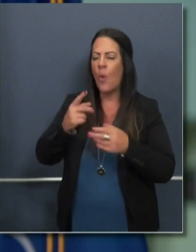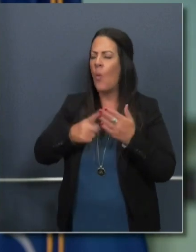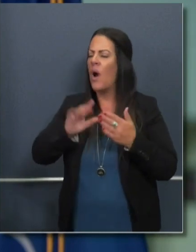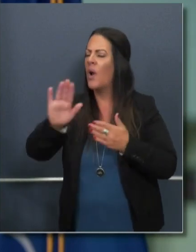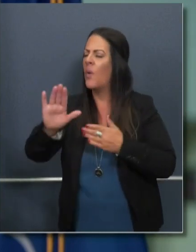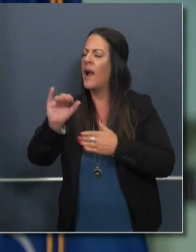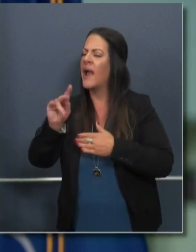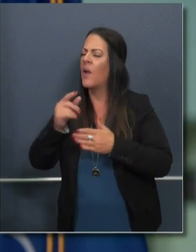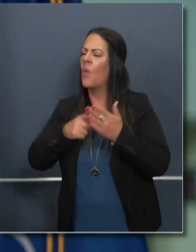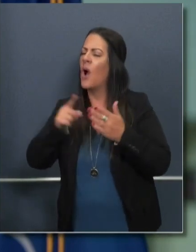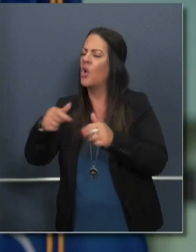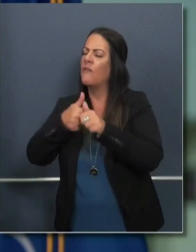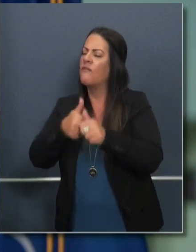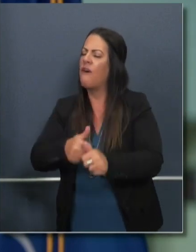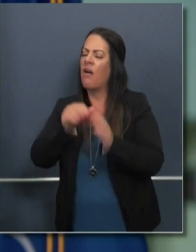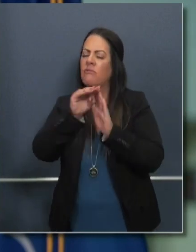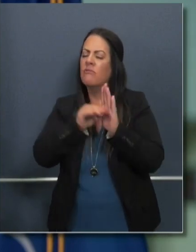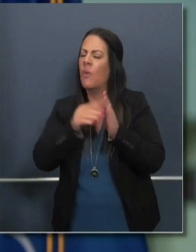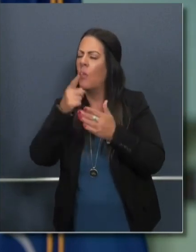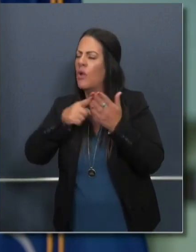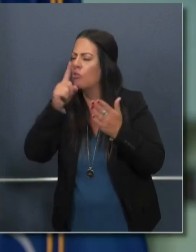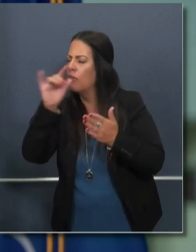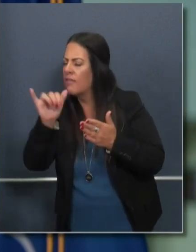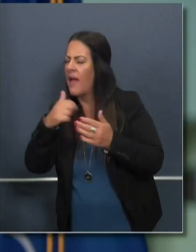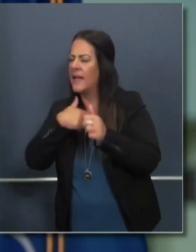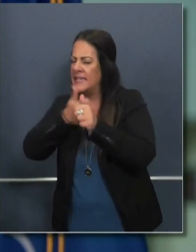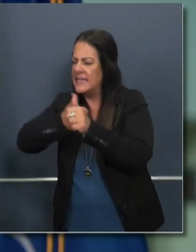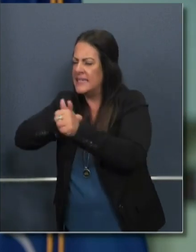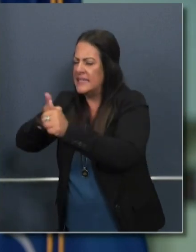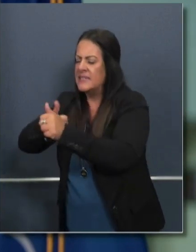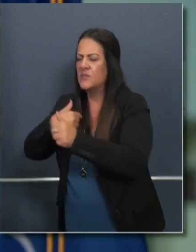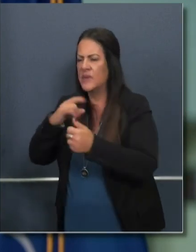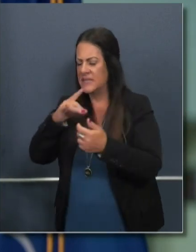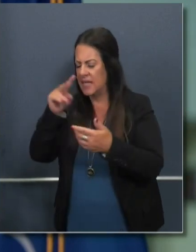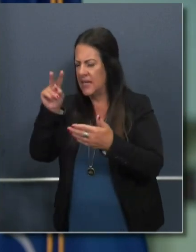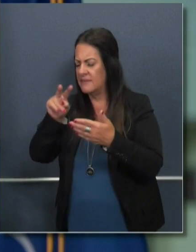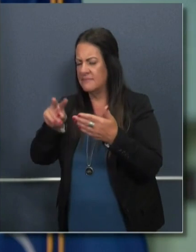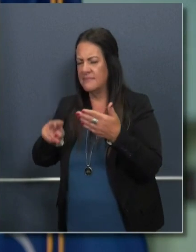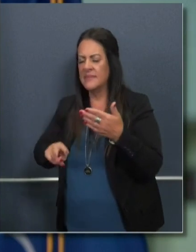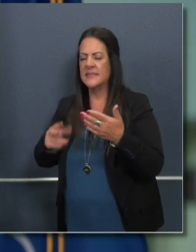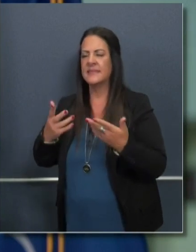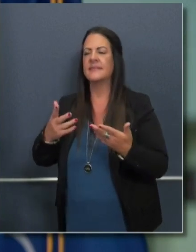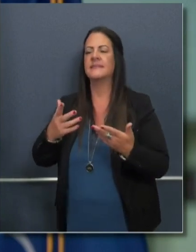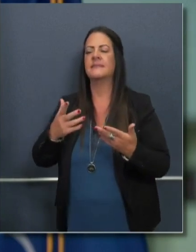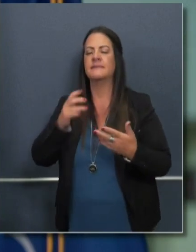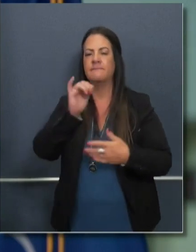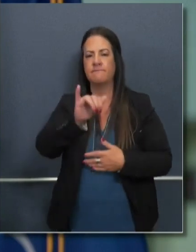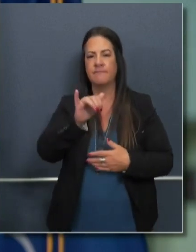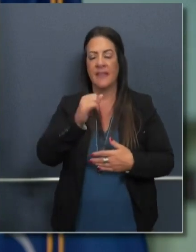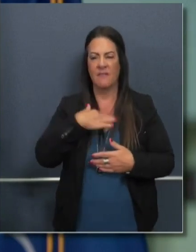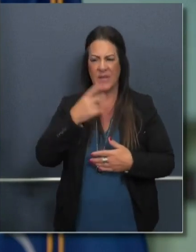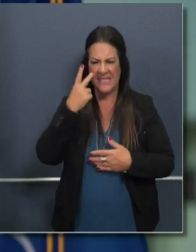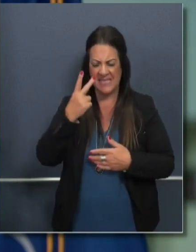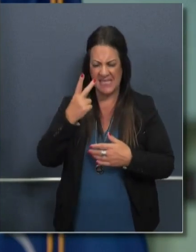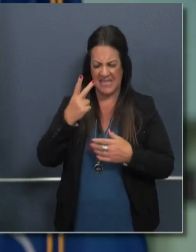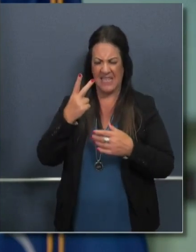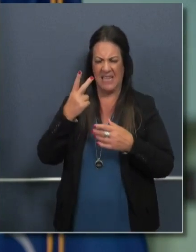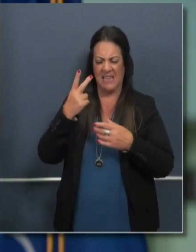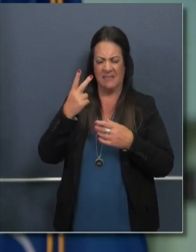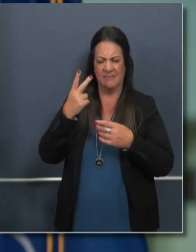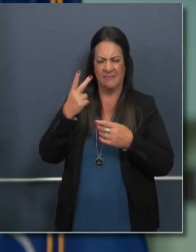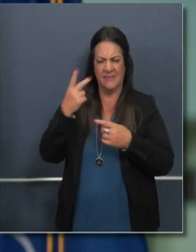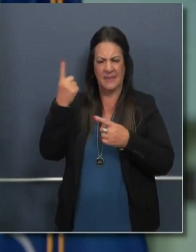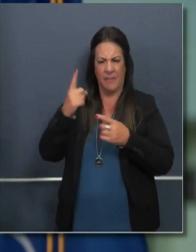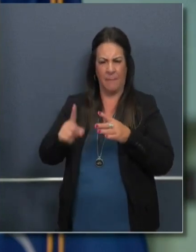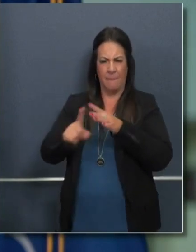currently how they are functioning related to that criteria. And when we see things coming particularly out of